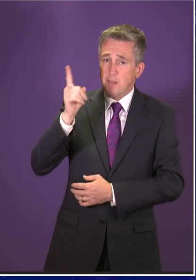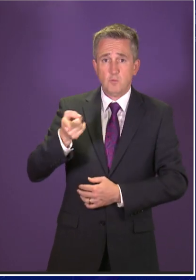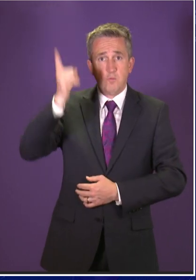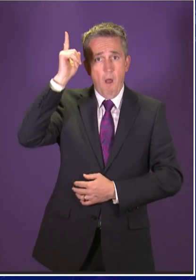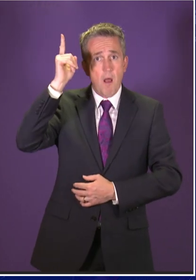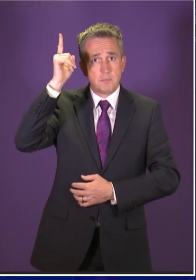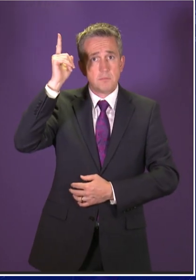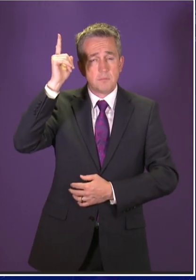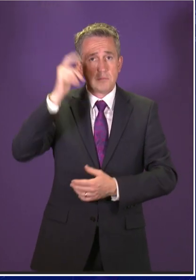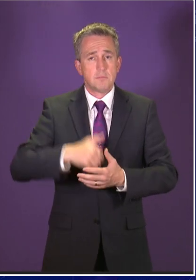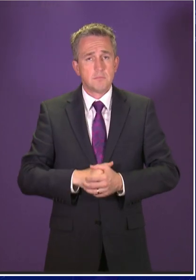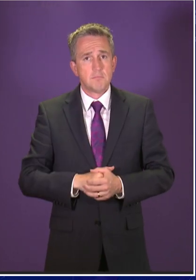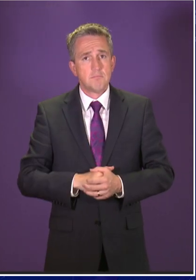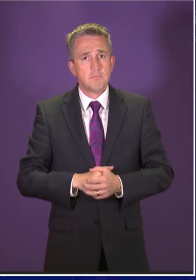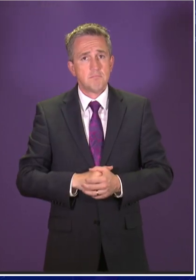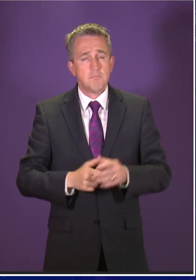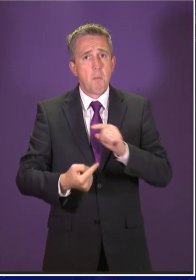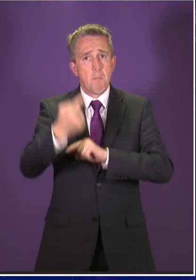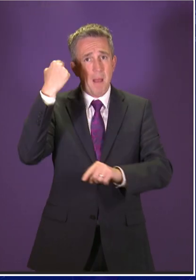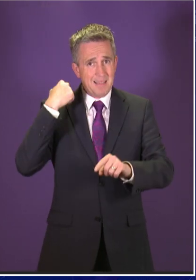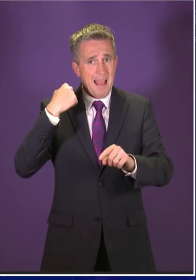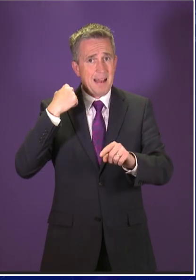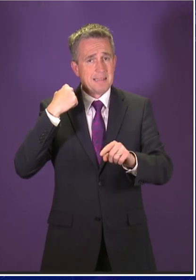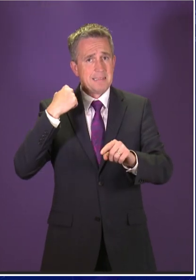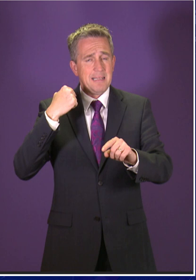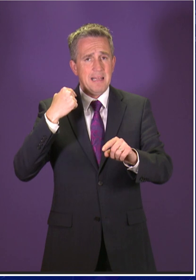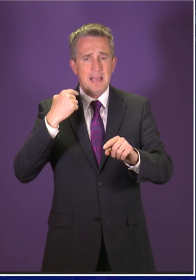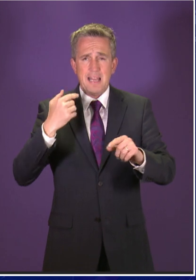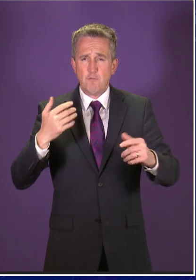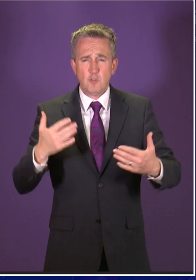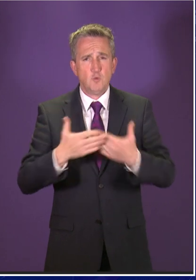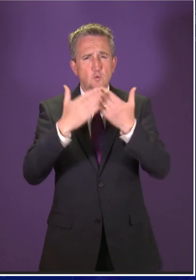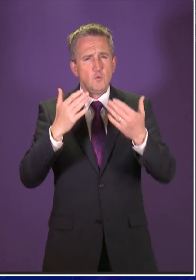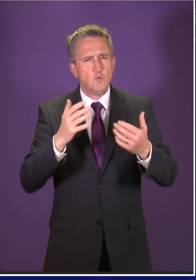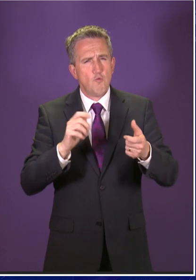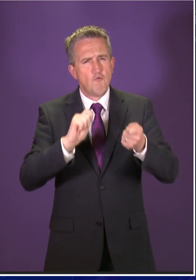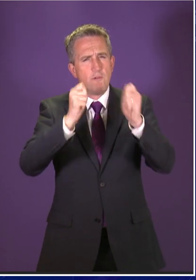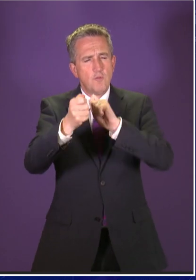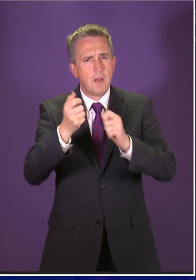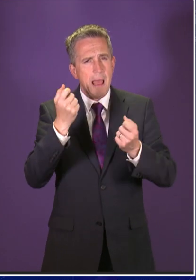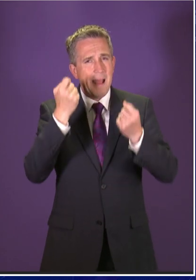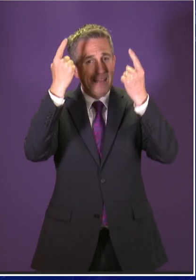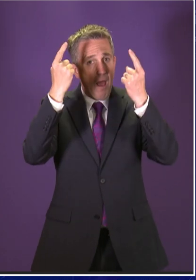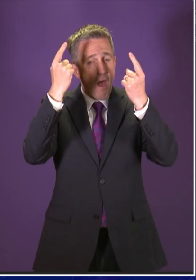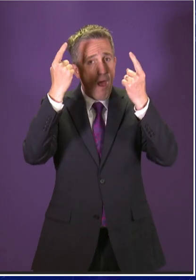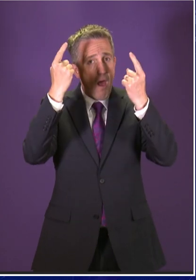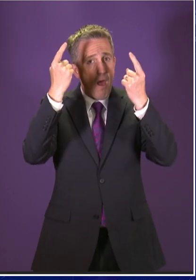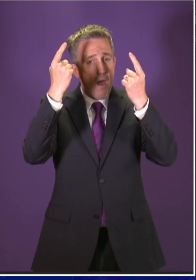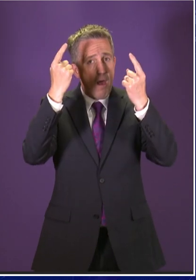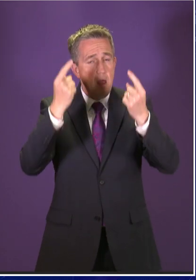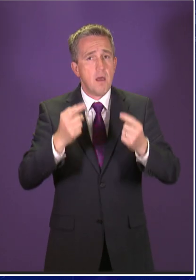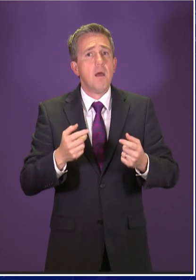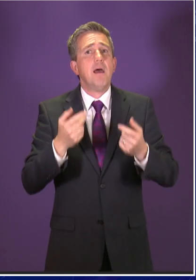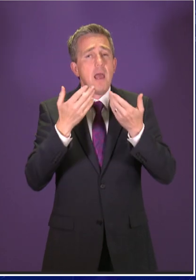God. This was, at the time, a revolutionary idea. It unlocked, as I will